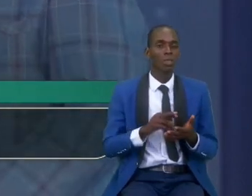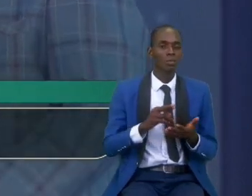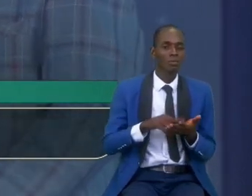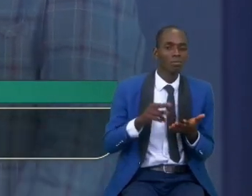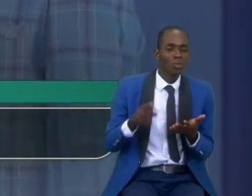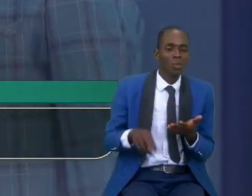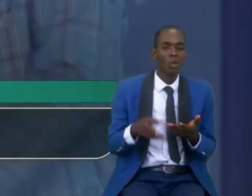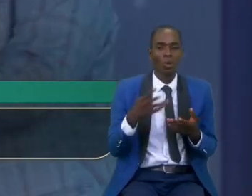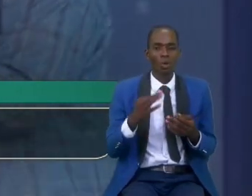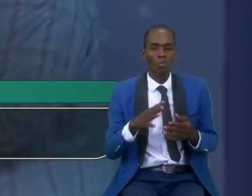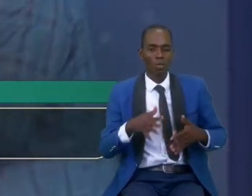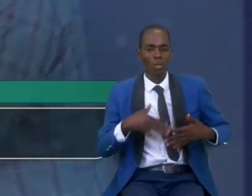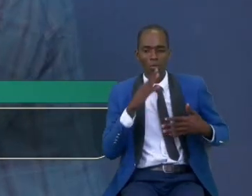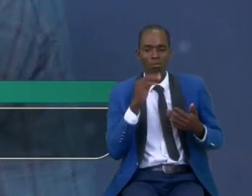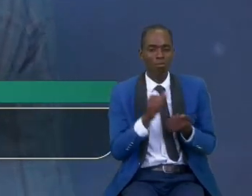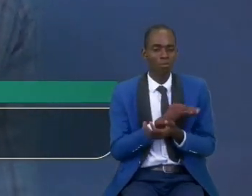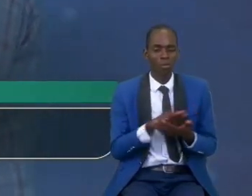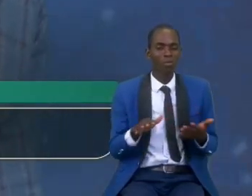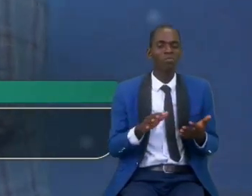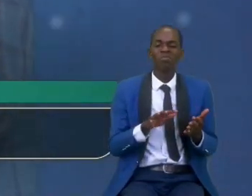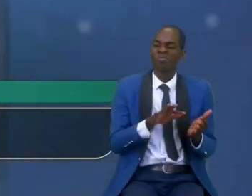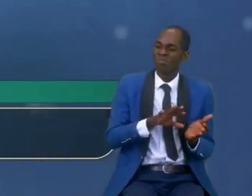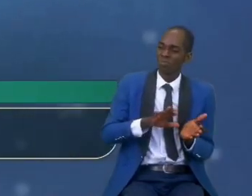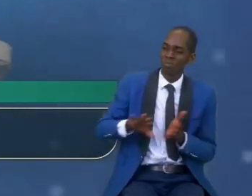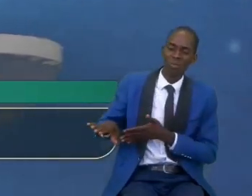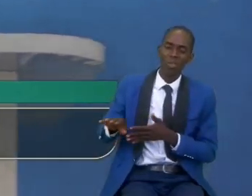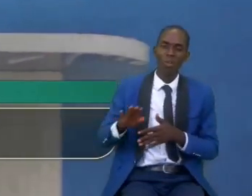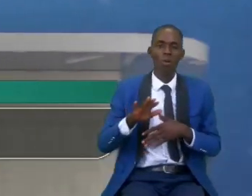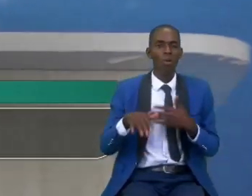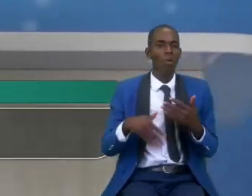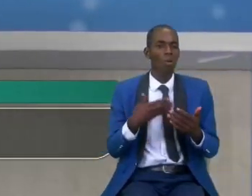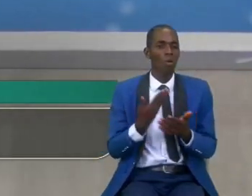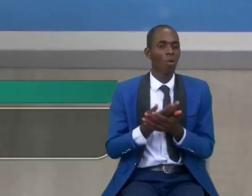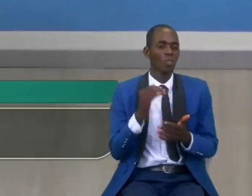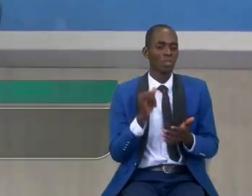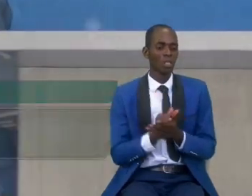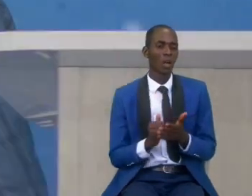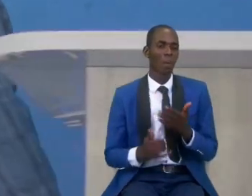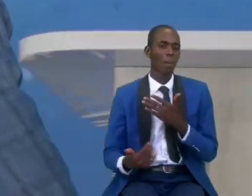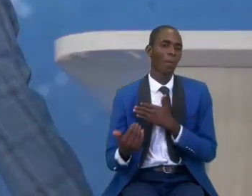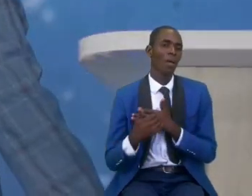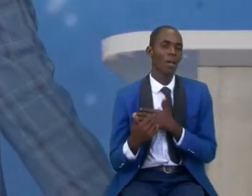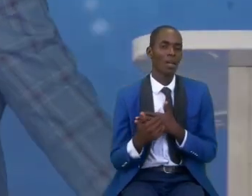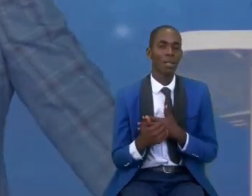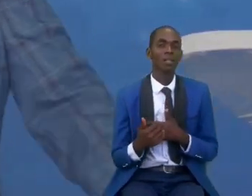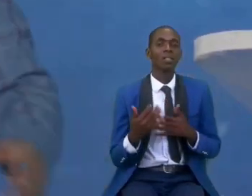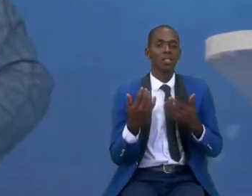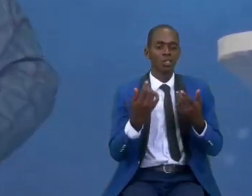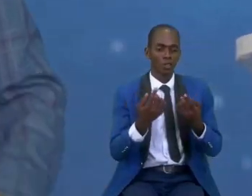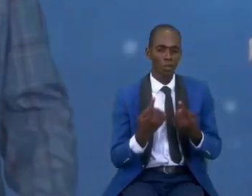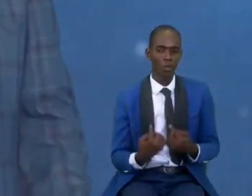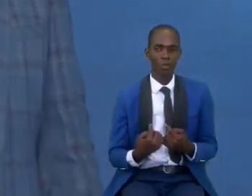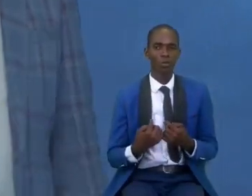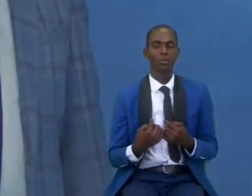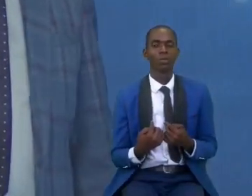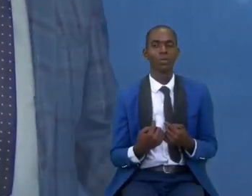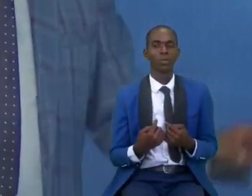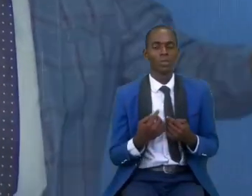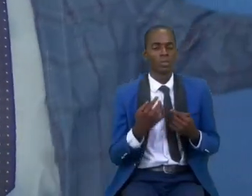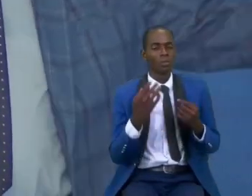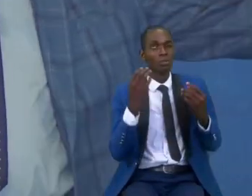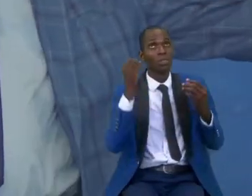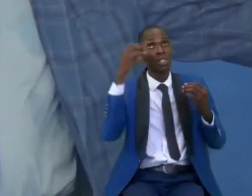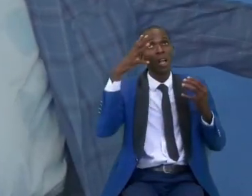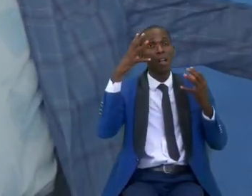But leave all that behind. Dim the light, so that, you know, the people there